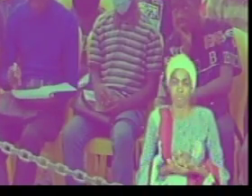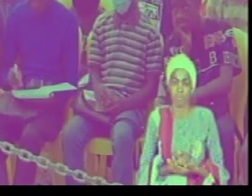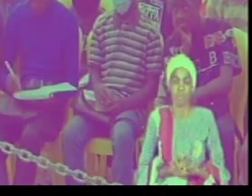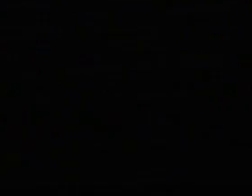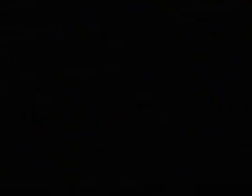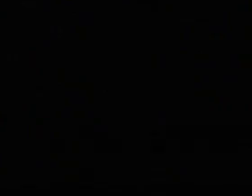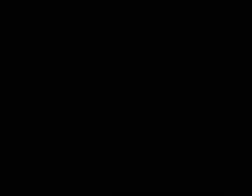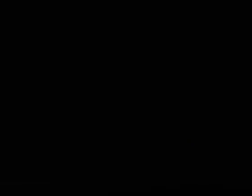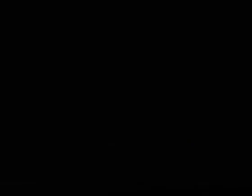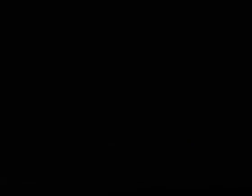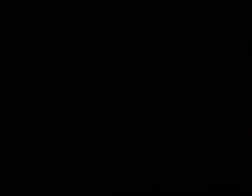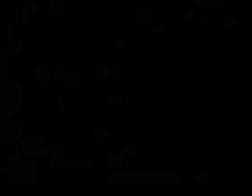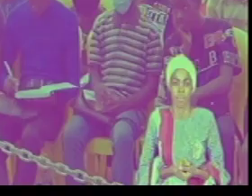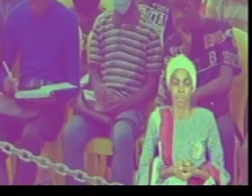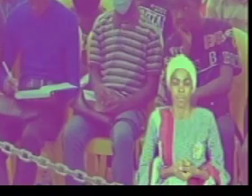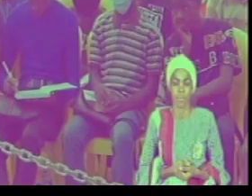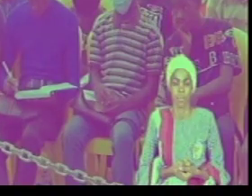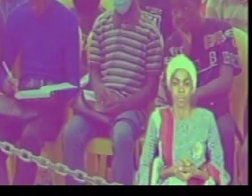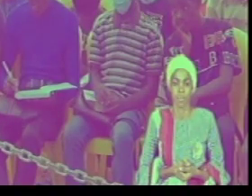Duoma,